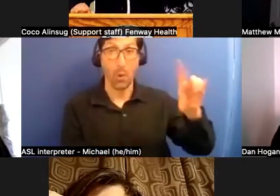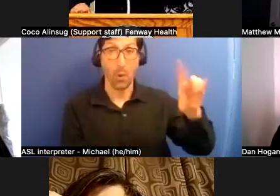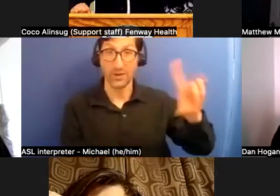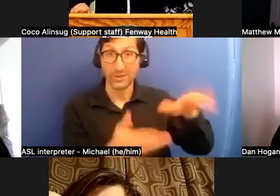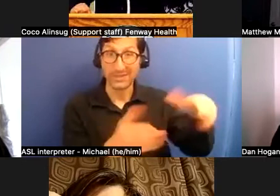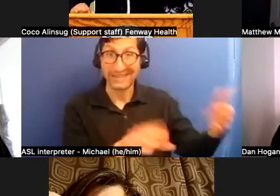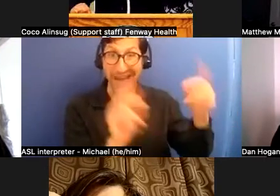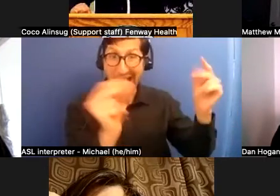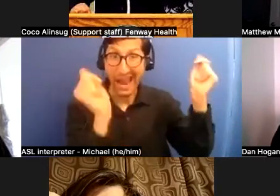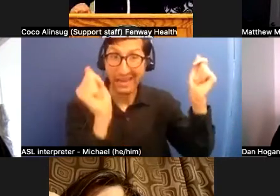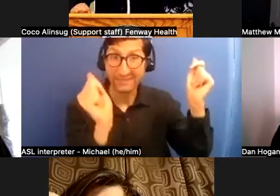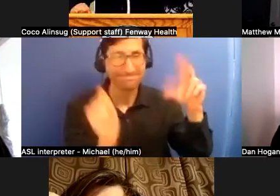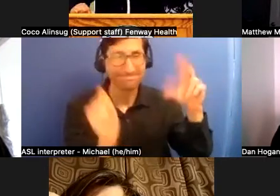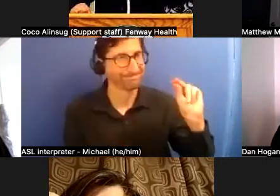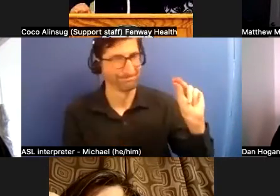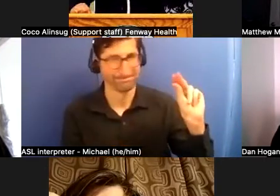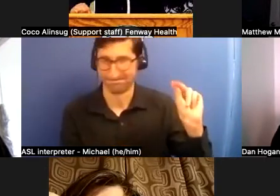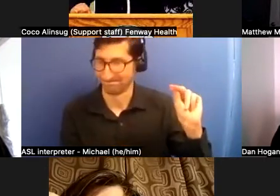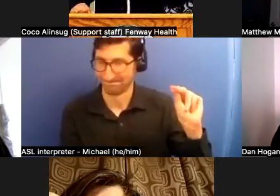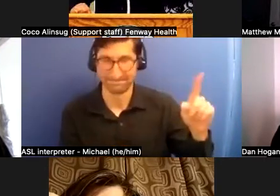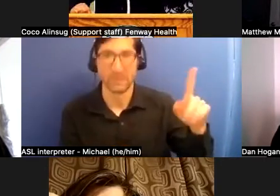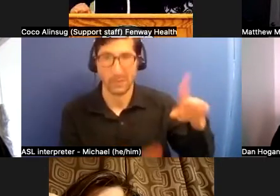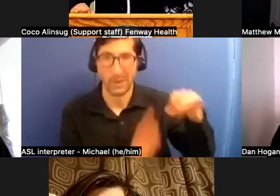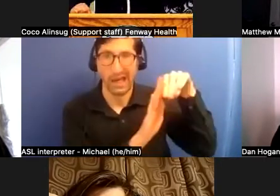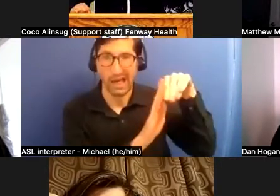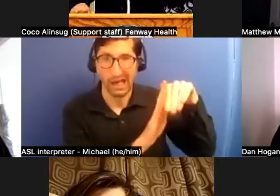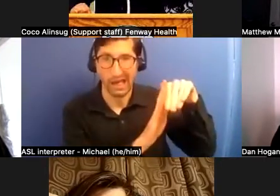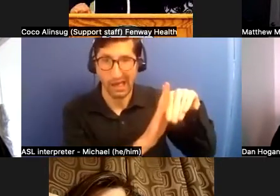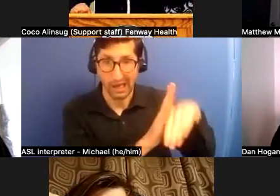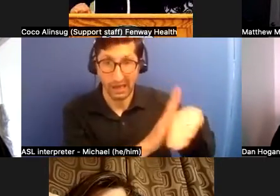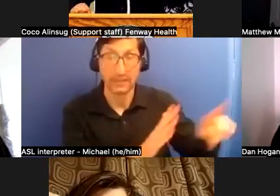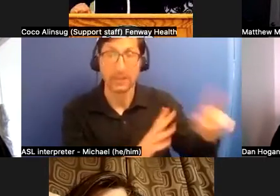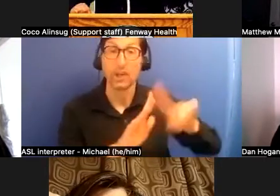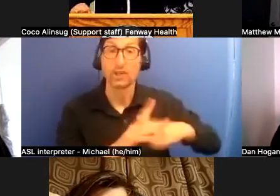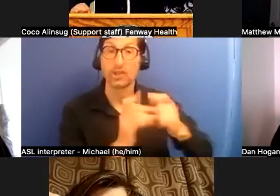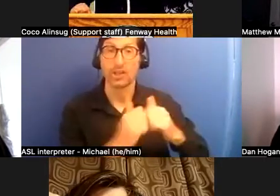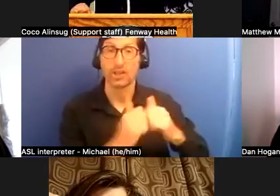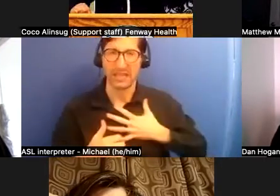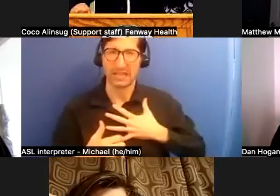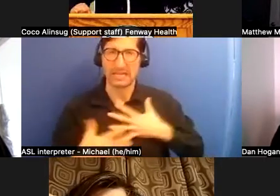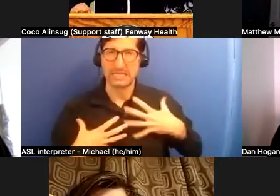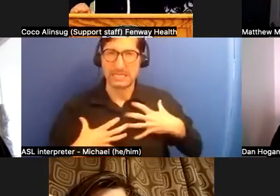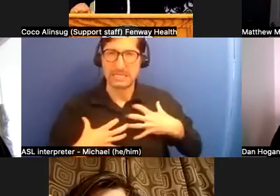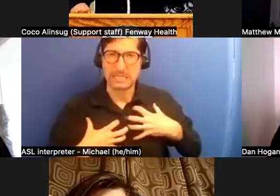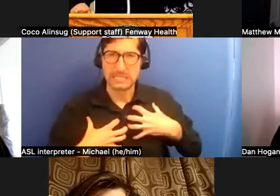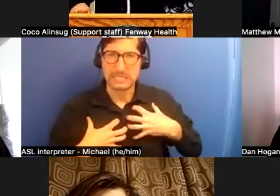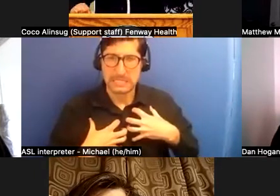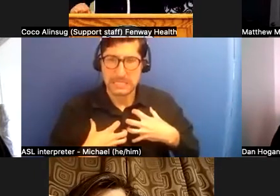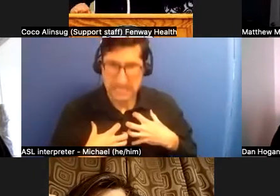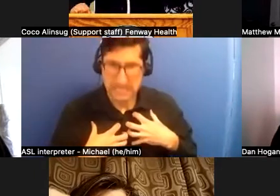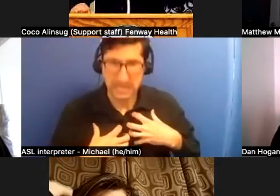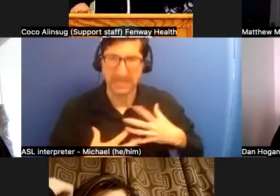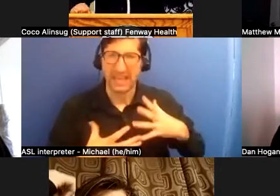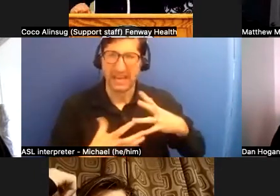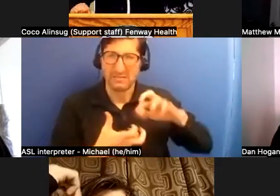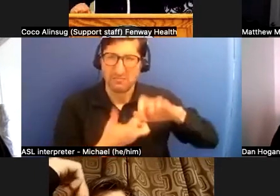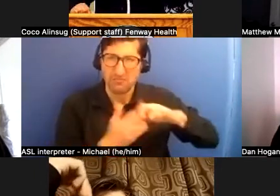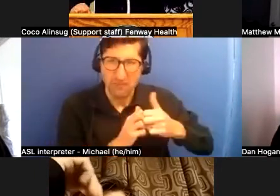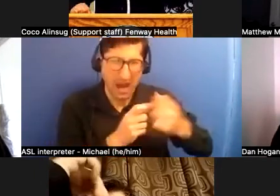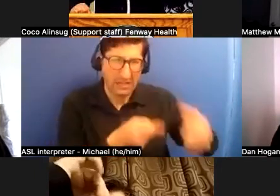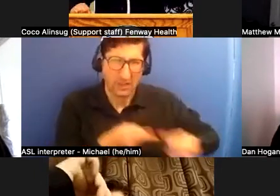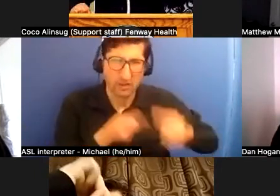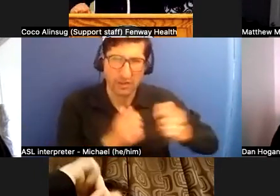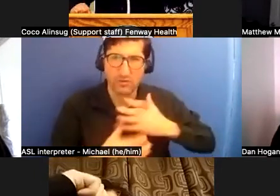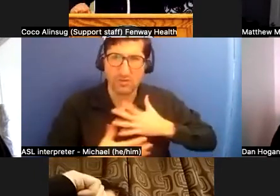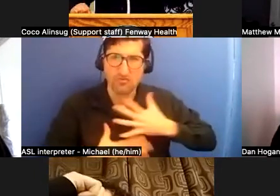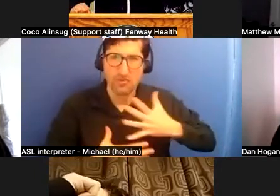It's a progression that starts with respiratory depression and then respiratory arrest and then cardiac arrest. And earlier